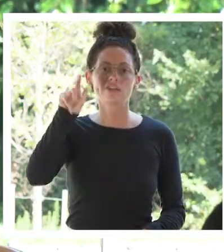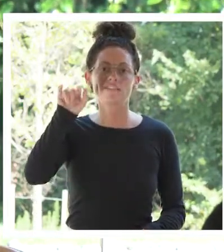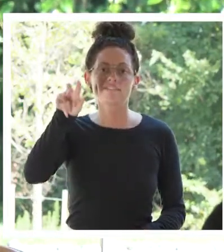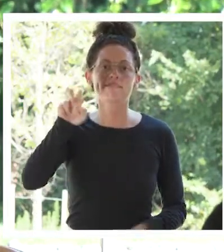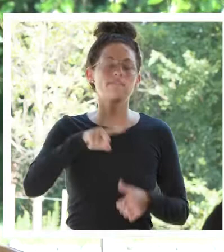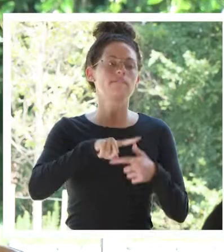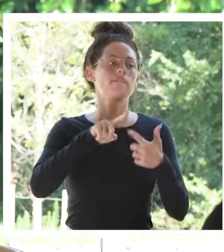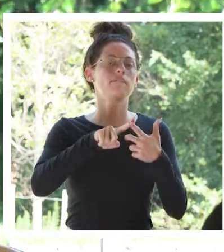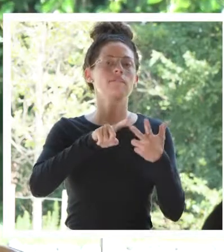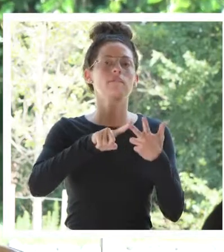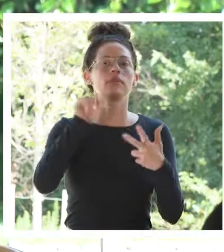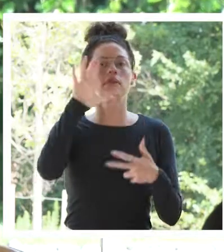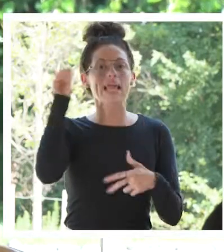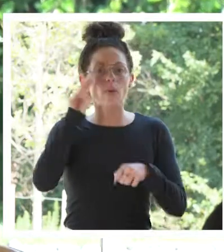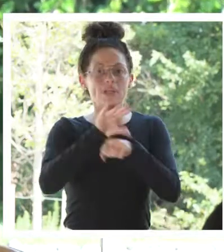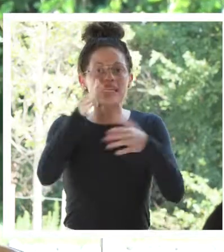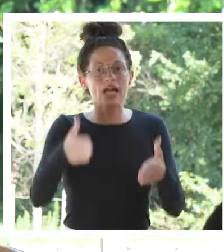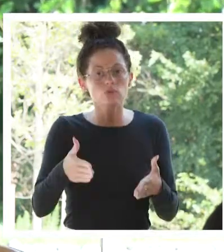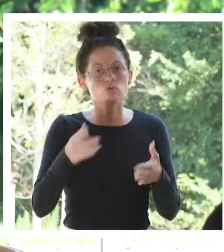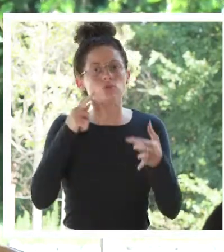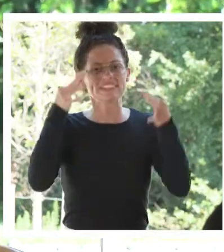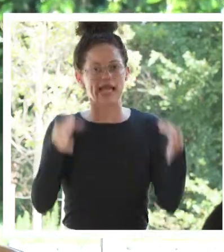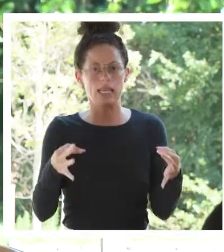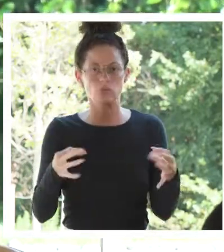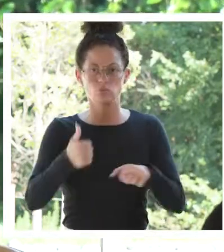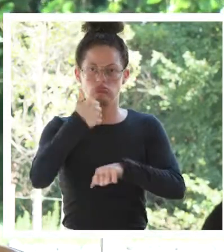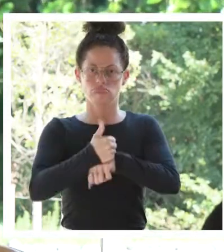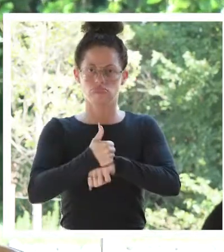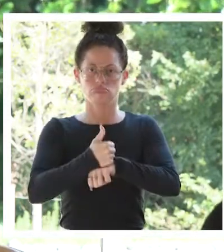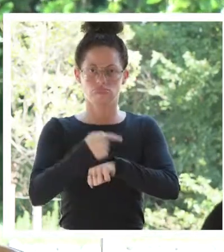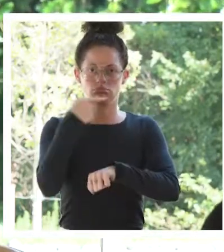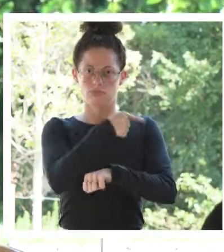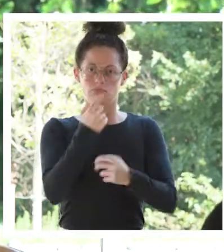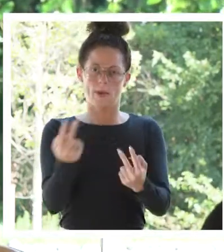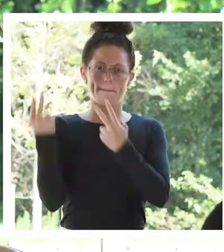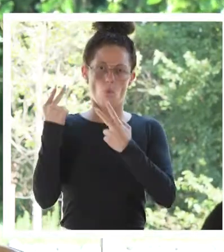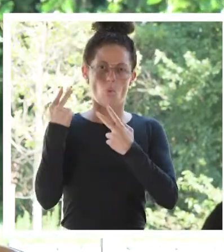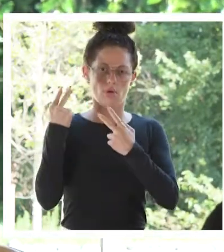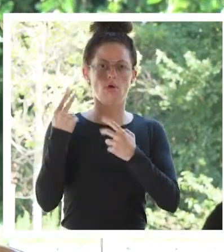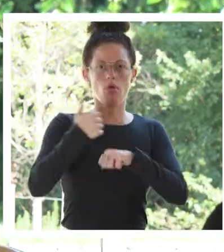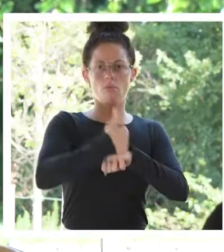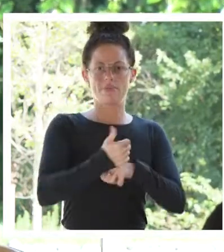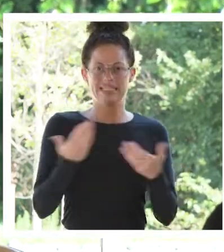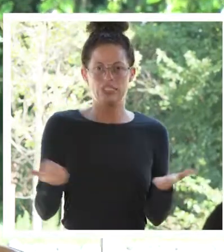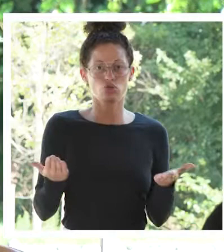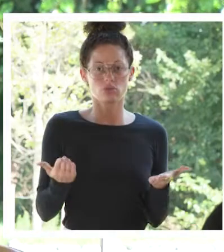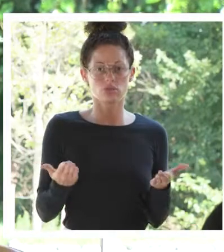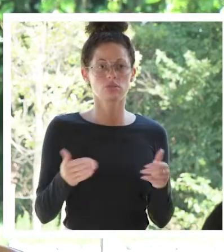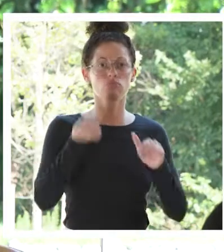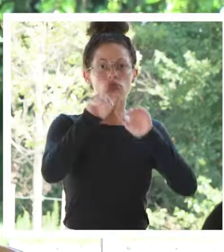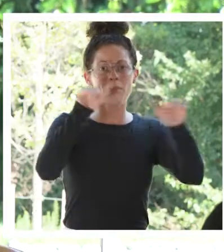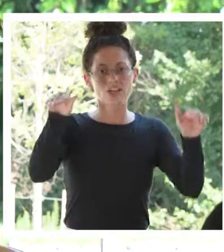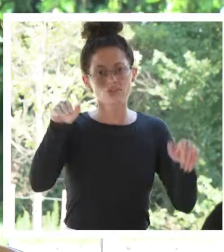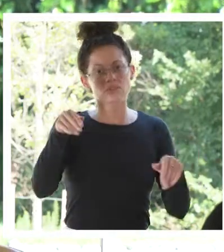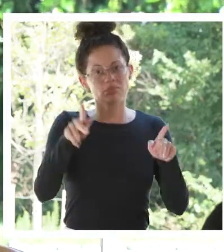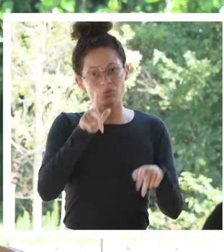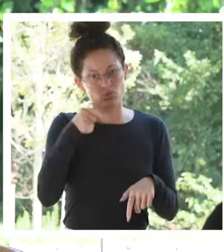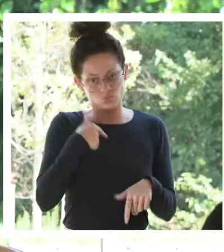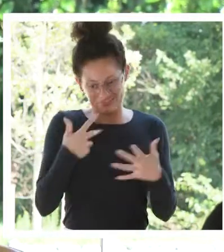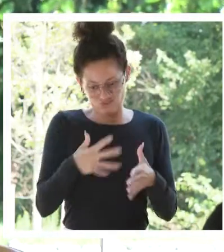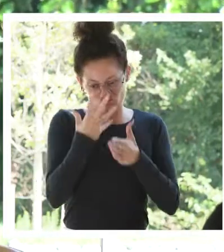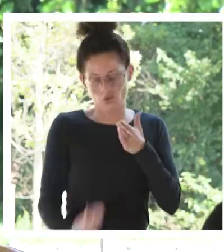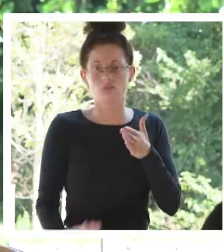to put this memorial here as a reminder of those lost and as a reminder of what we need to do going